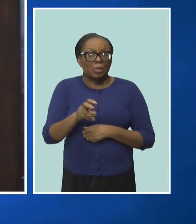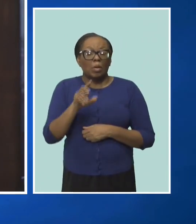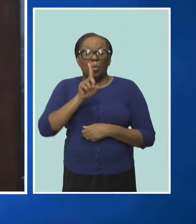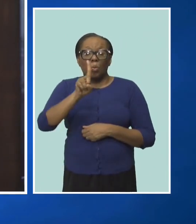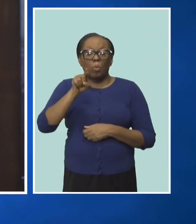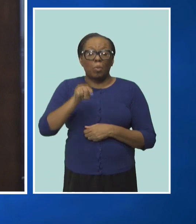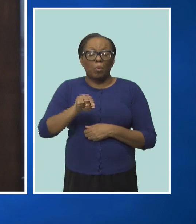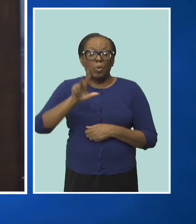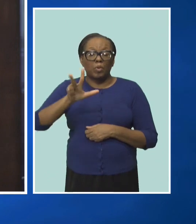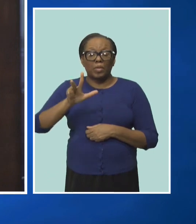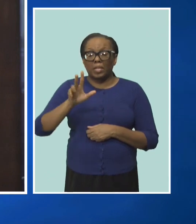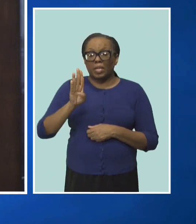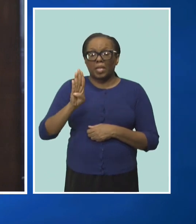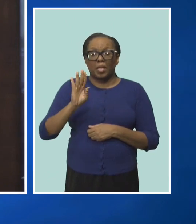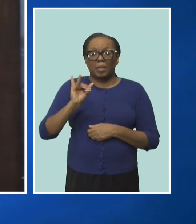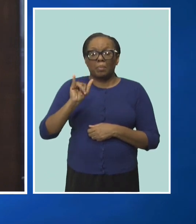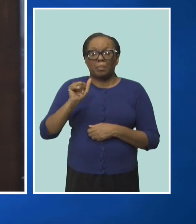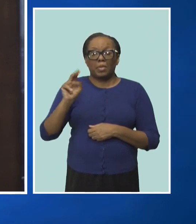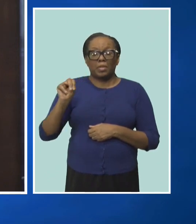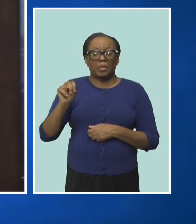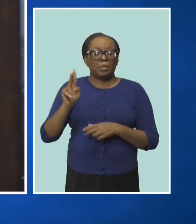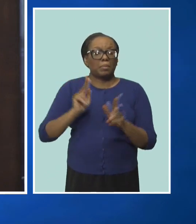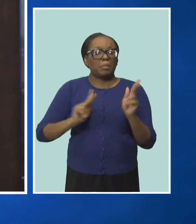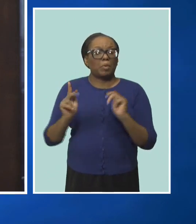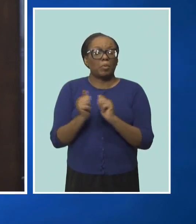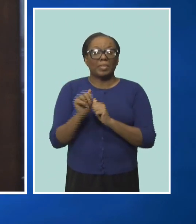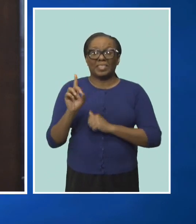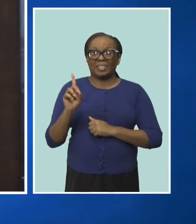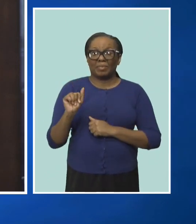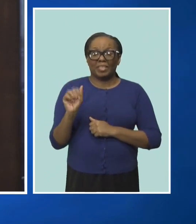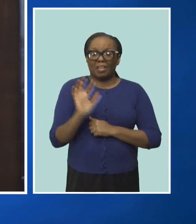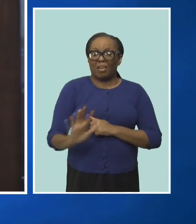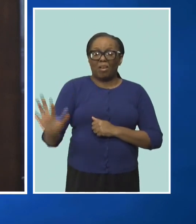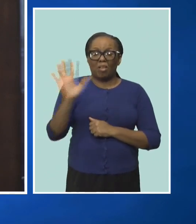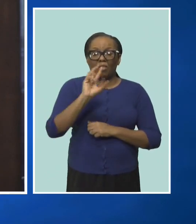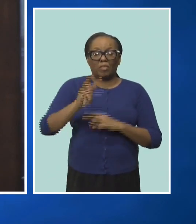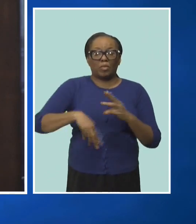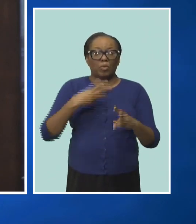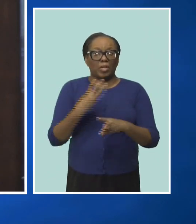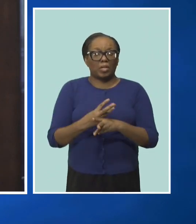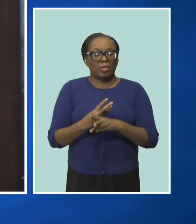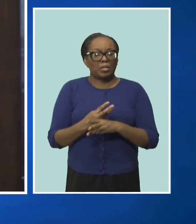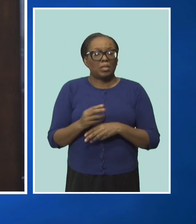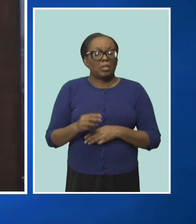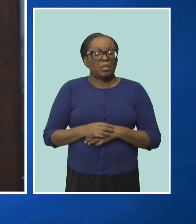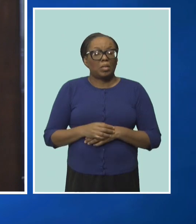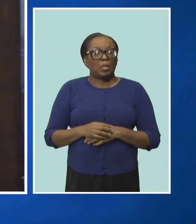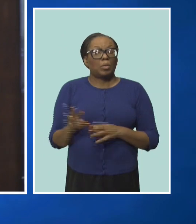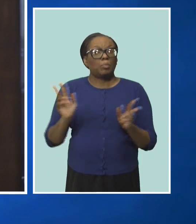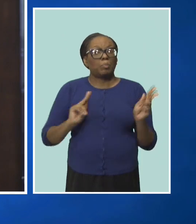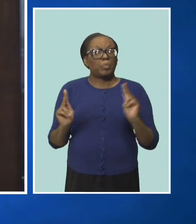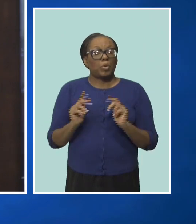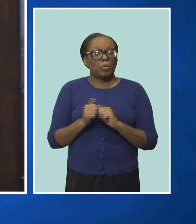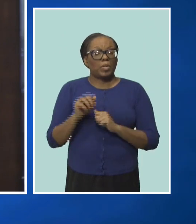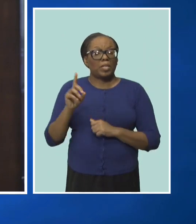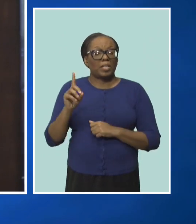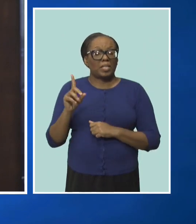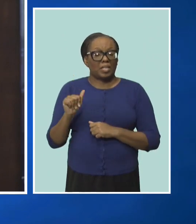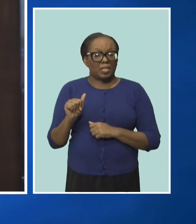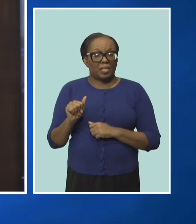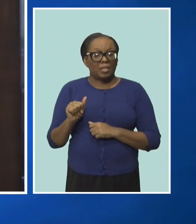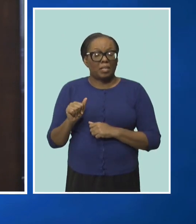1.3 billion people with disabilities in the world, and their spending power is $13